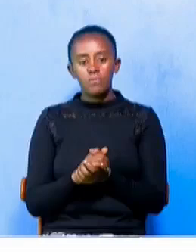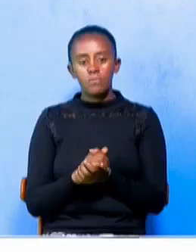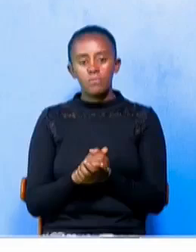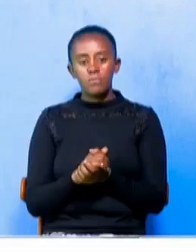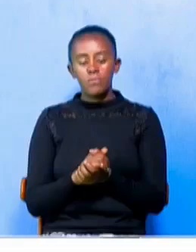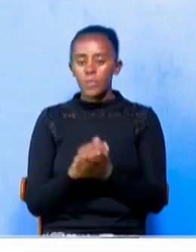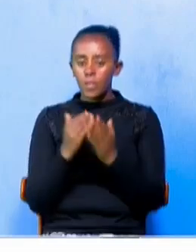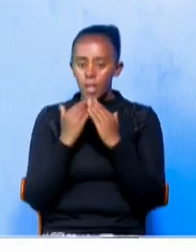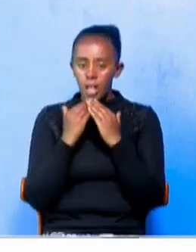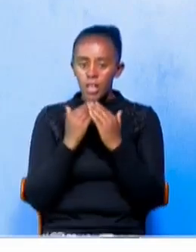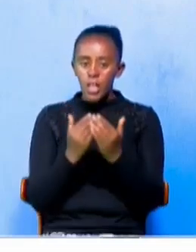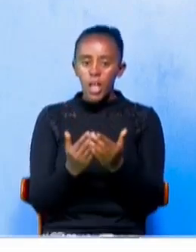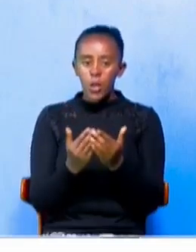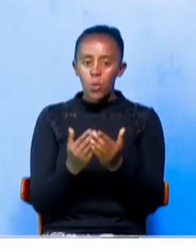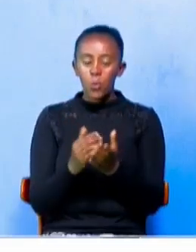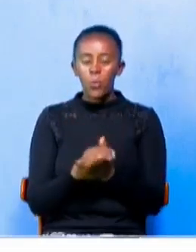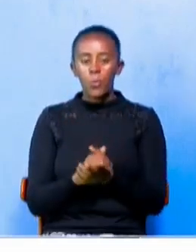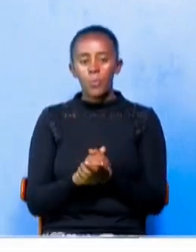Thank you.